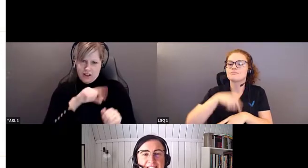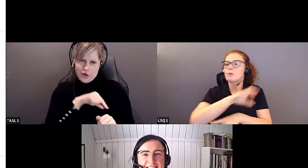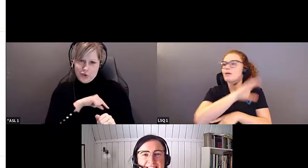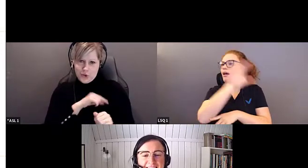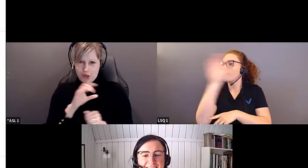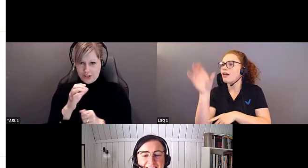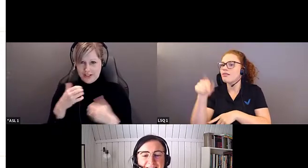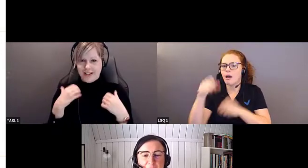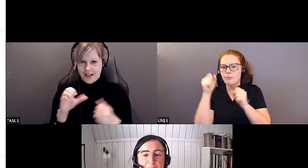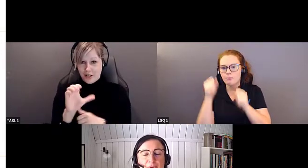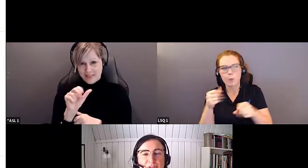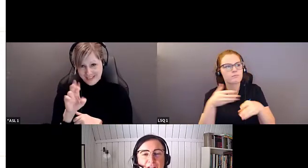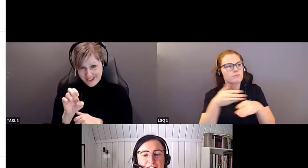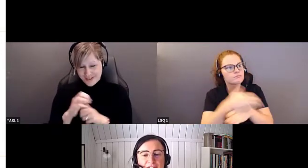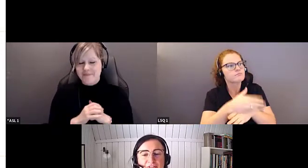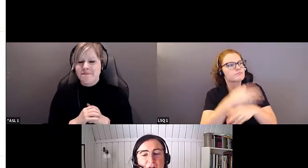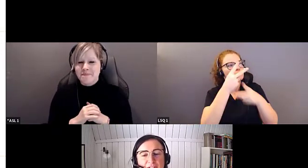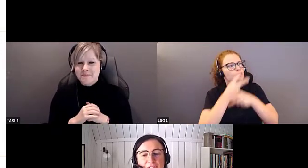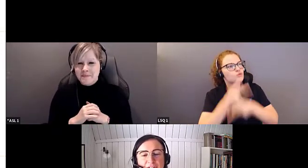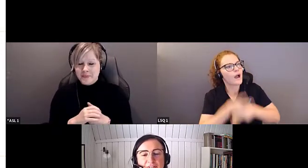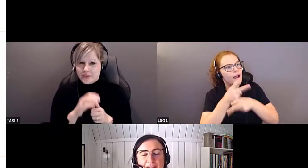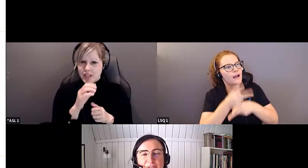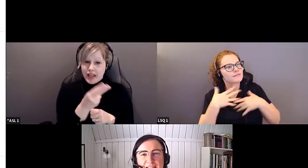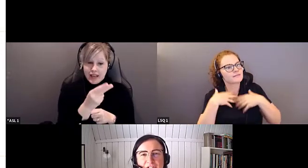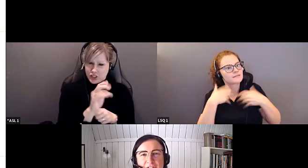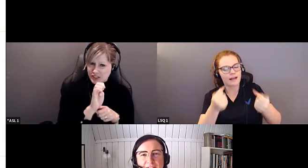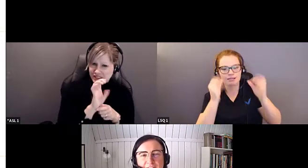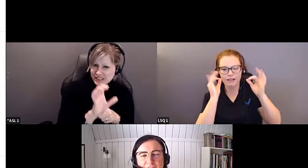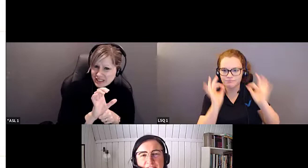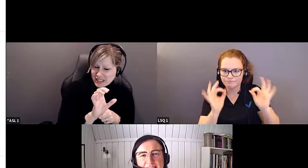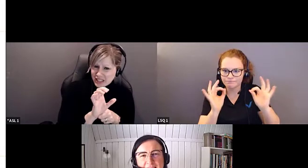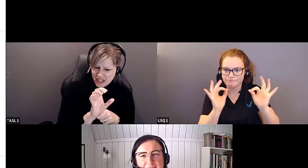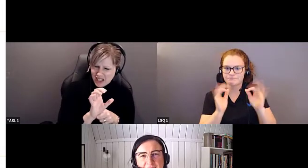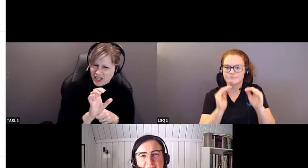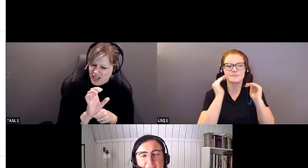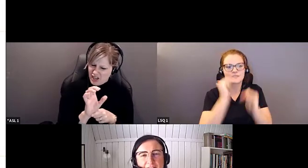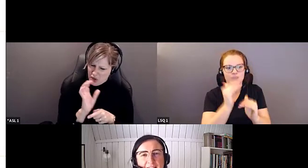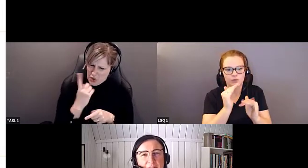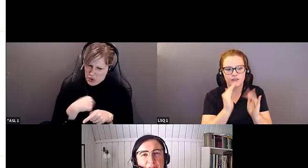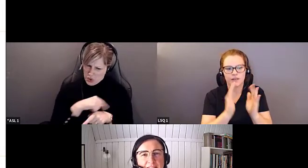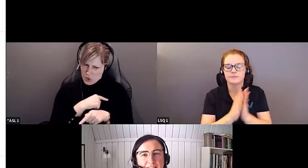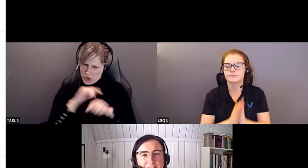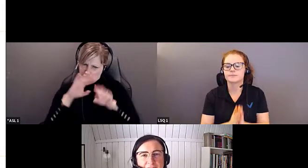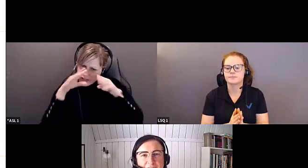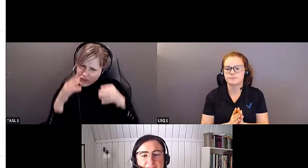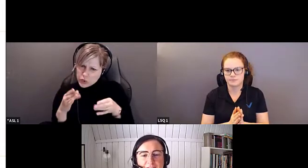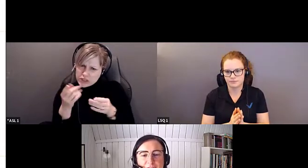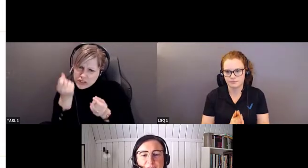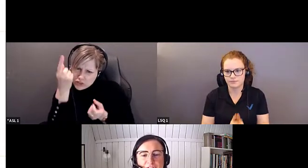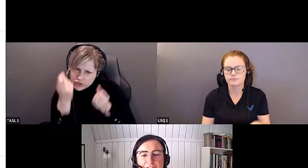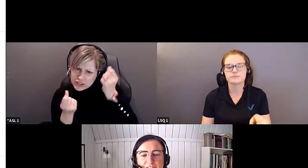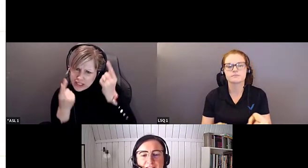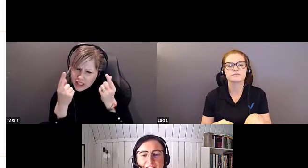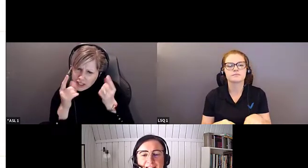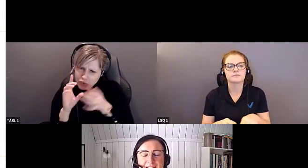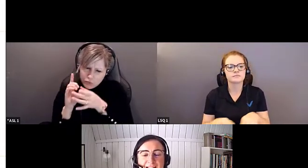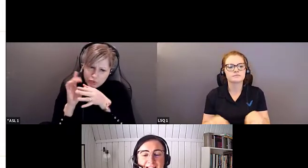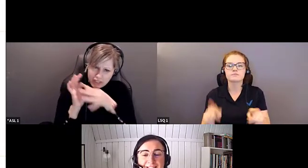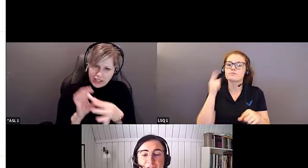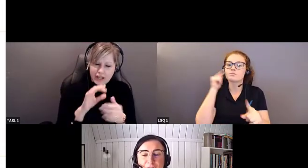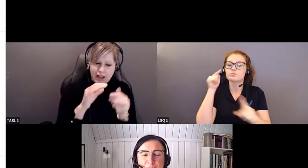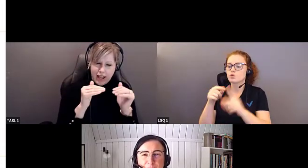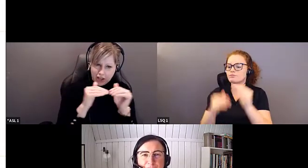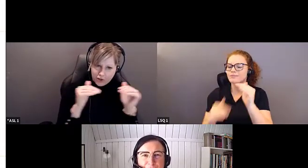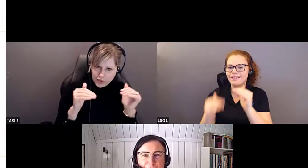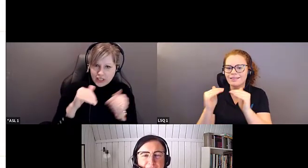Healthcare Excellence Canada's approach to fostering a foundation of understanding of equity, diversity, and inclusion